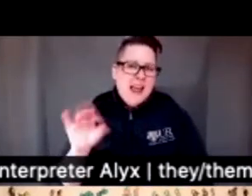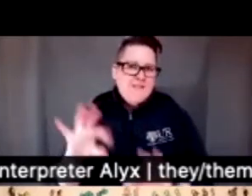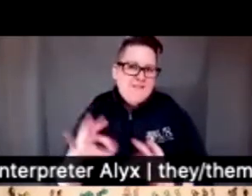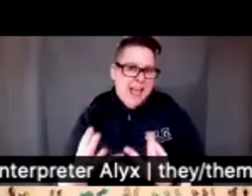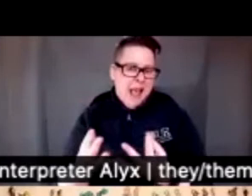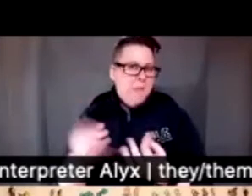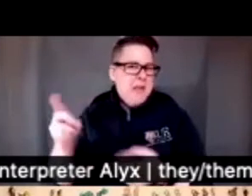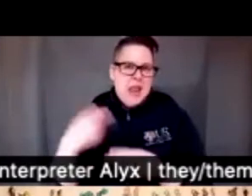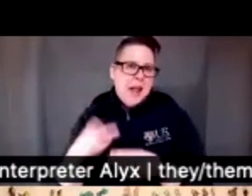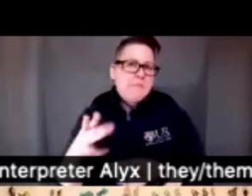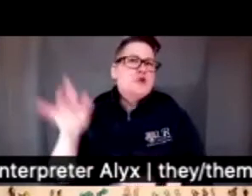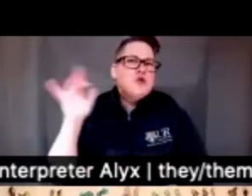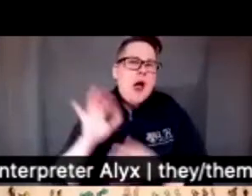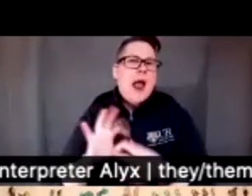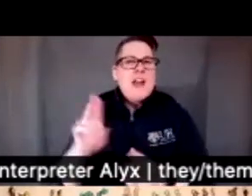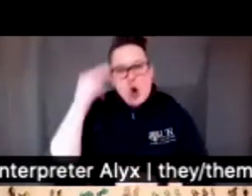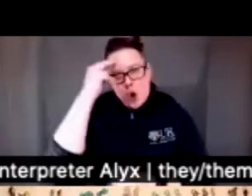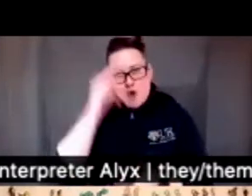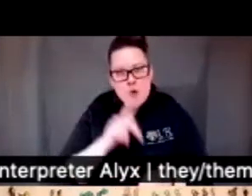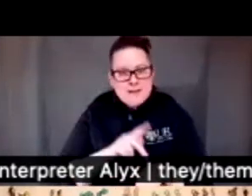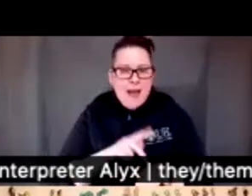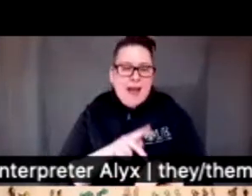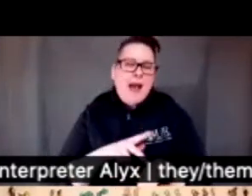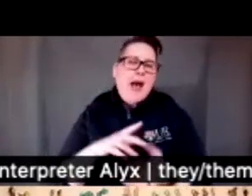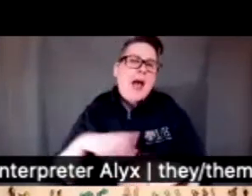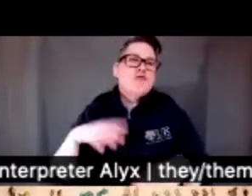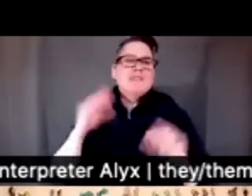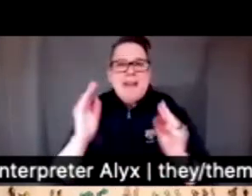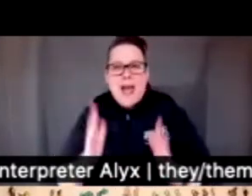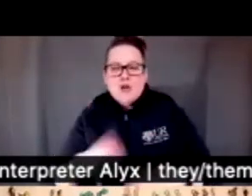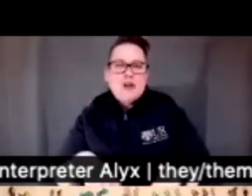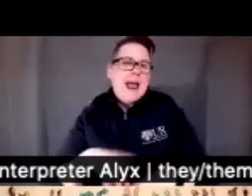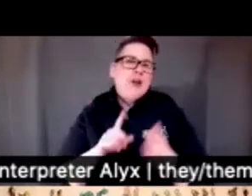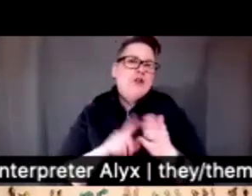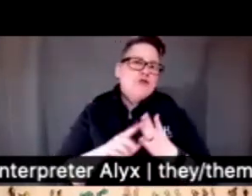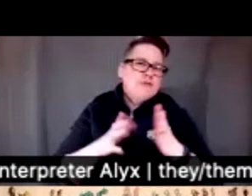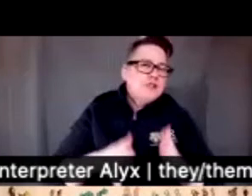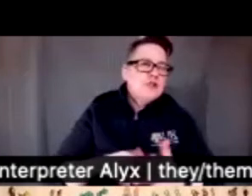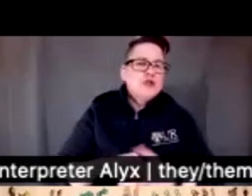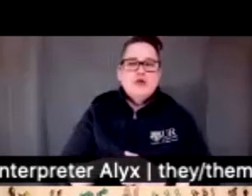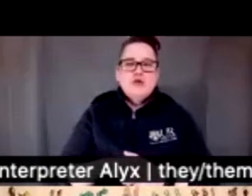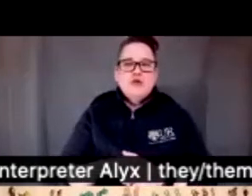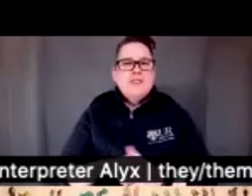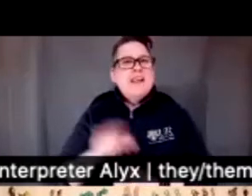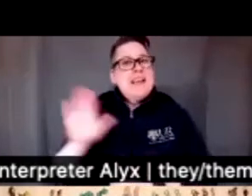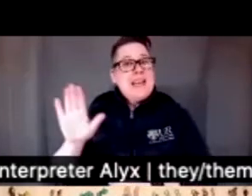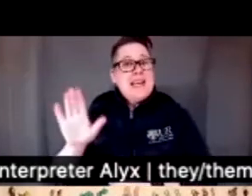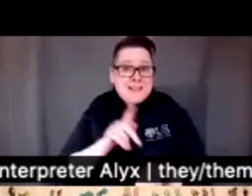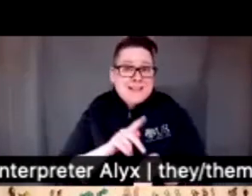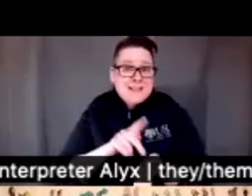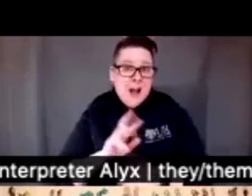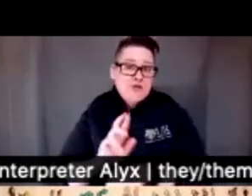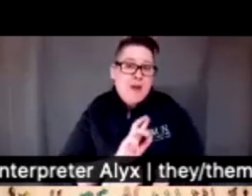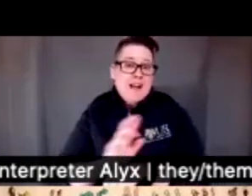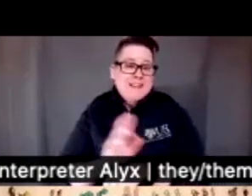widely recognized neuropsychiatrist, educator, researcher. He did his psychiatry